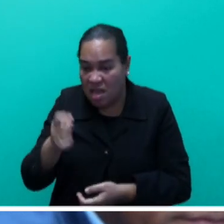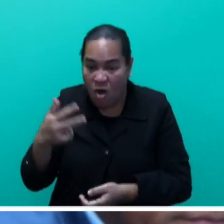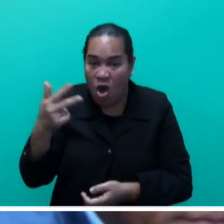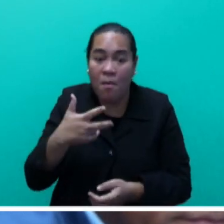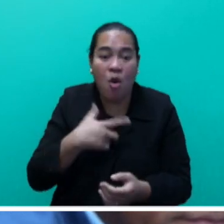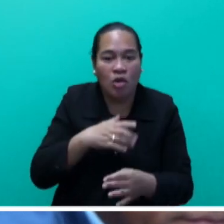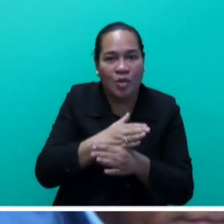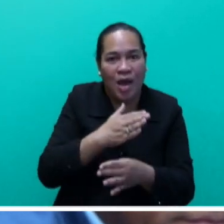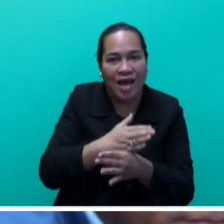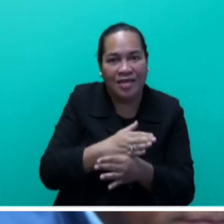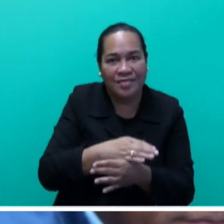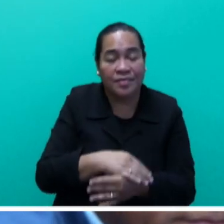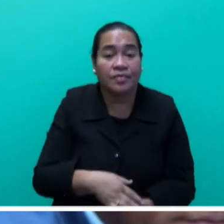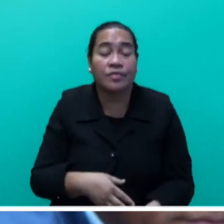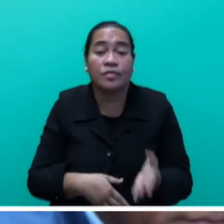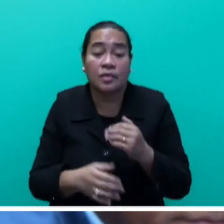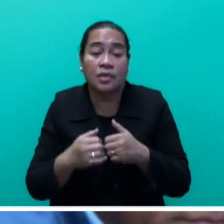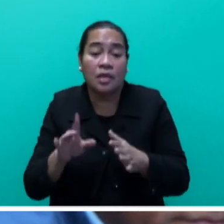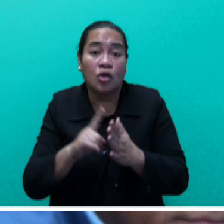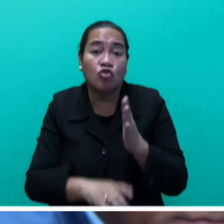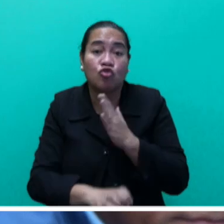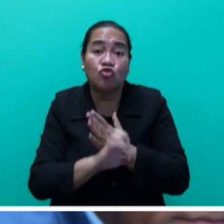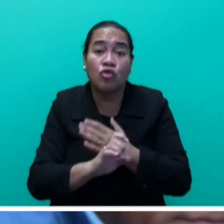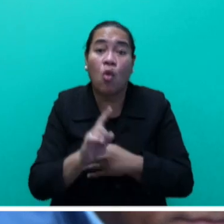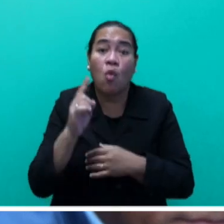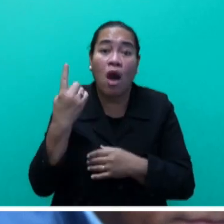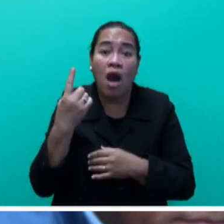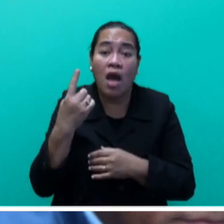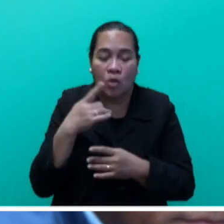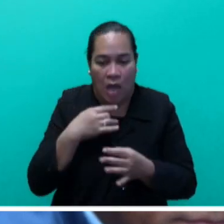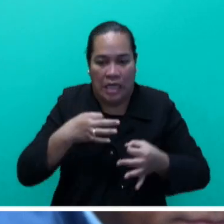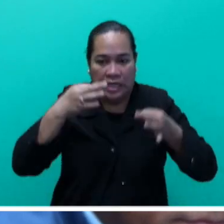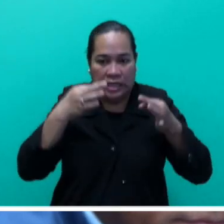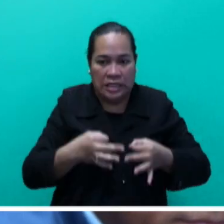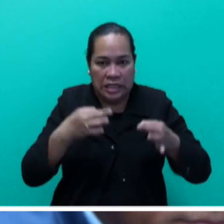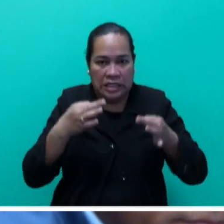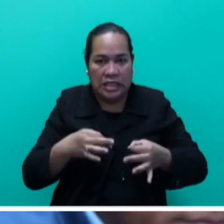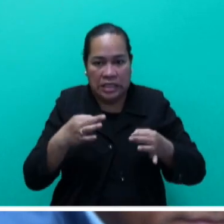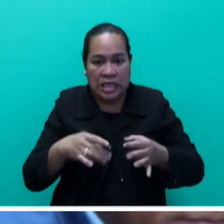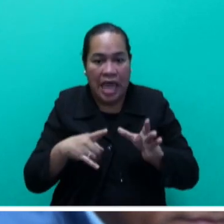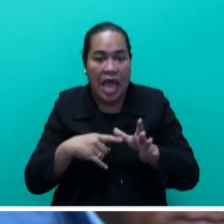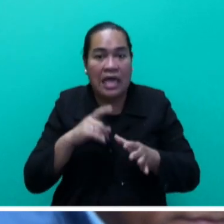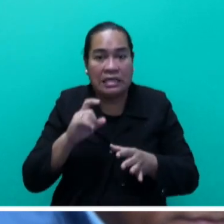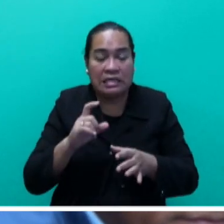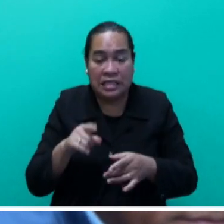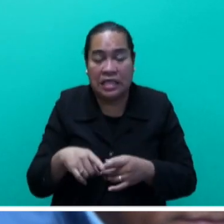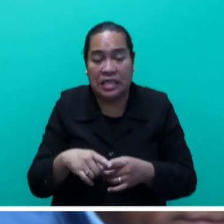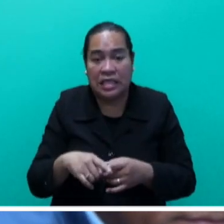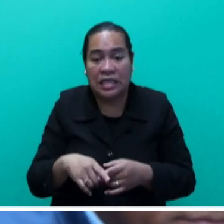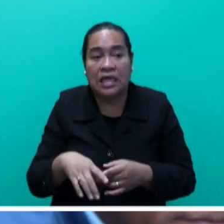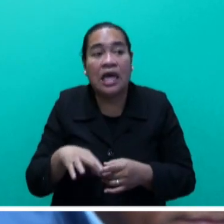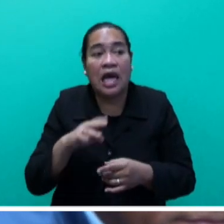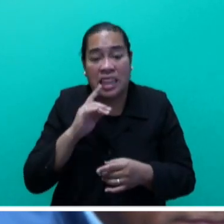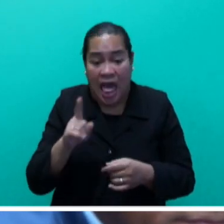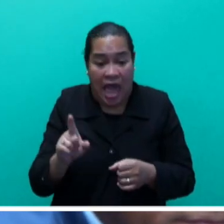Veritas Limited starting from June 1, 2024, following a decision by the interim ICCF board. Veritas